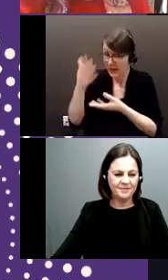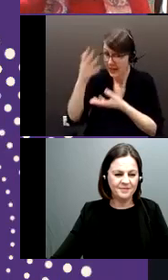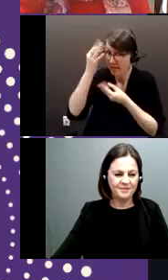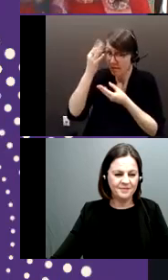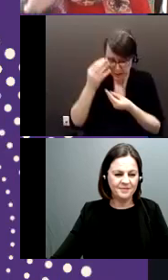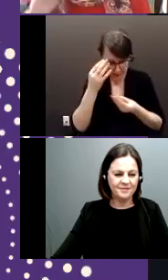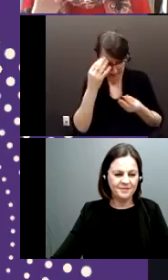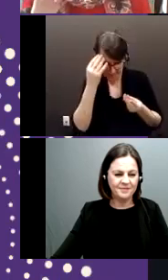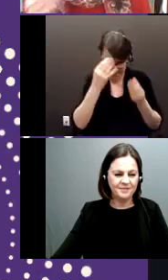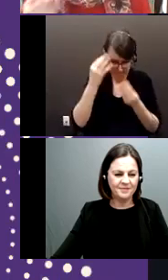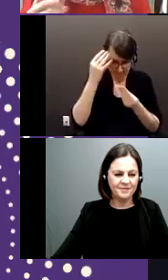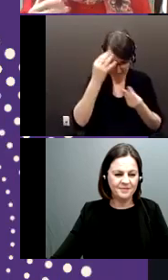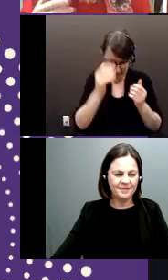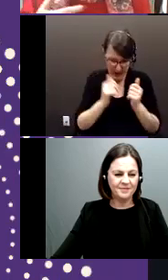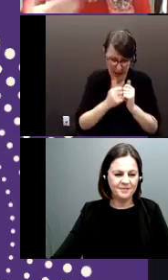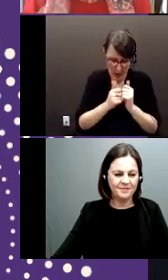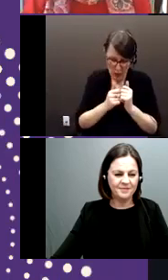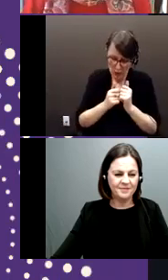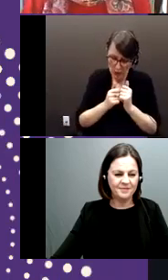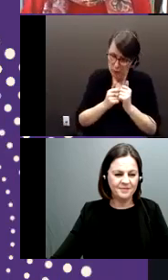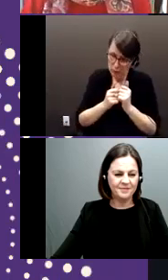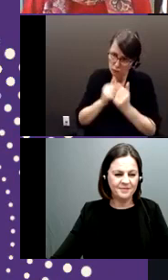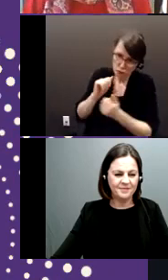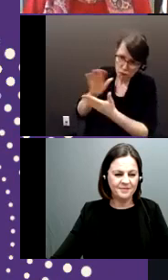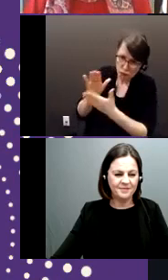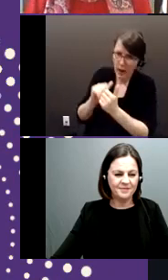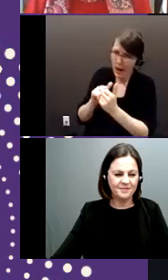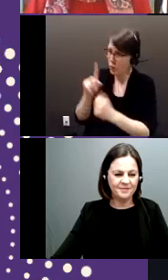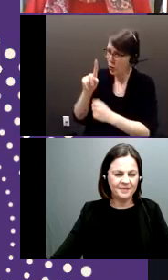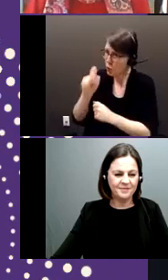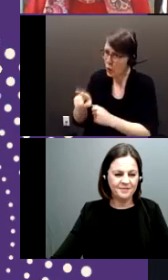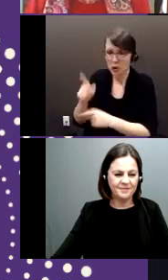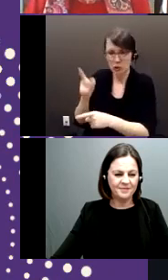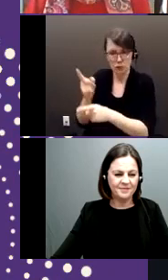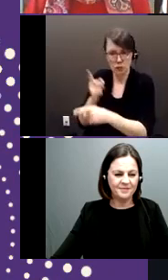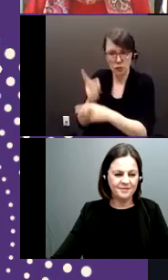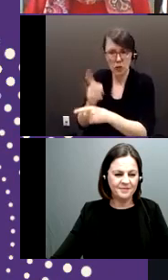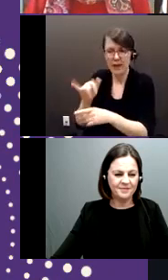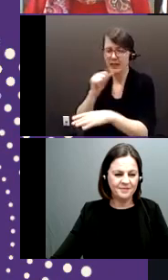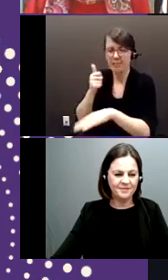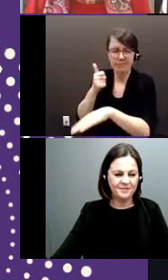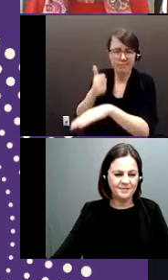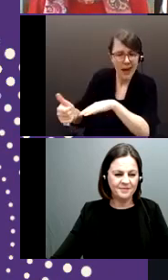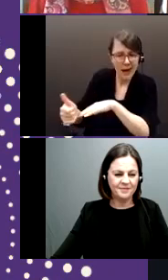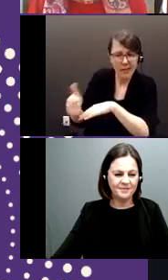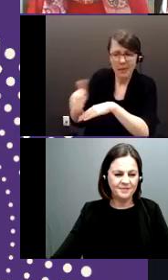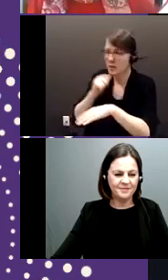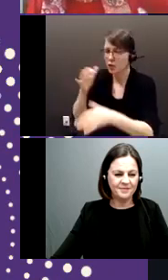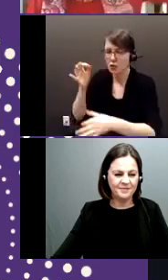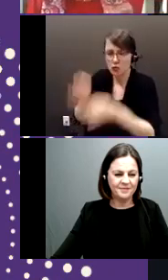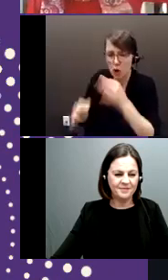and that doesn't blame and that hopefully also doesn't embarrass the other person.